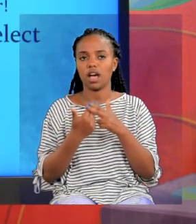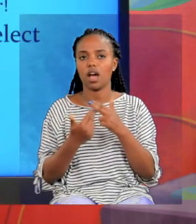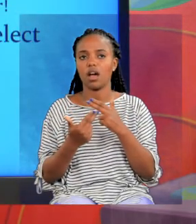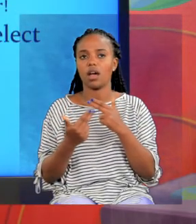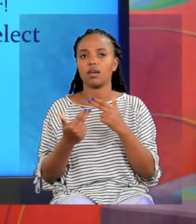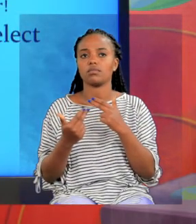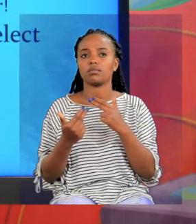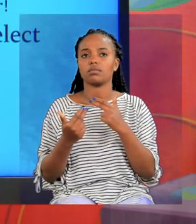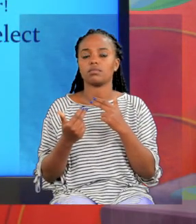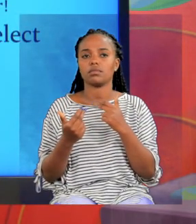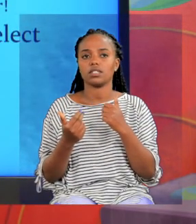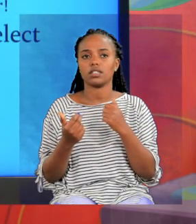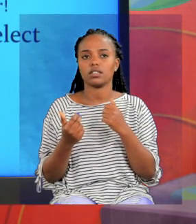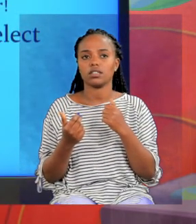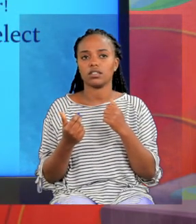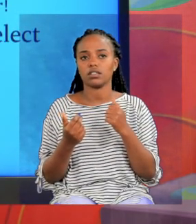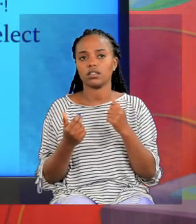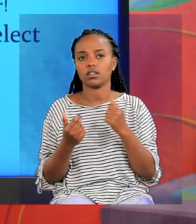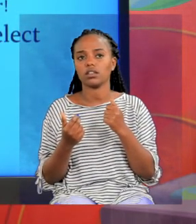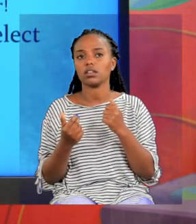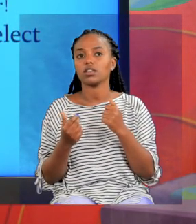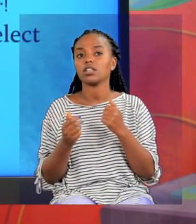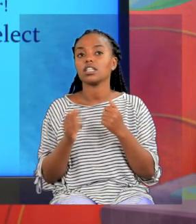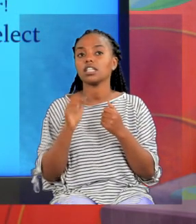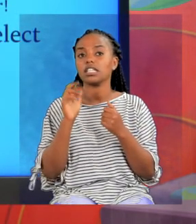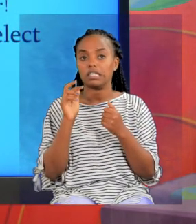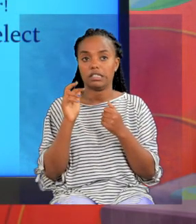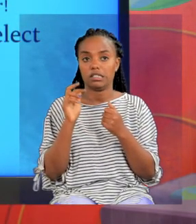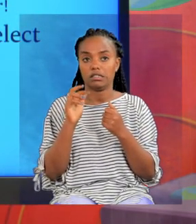3 times 2 factorial divided by, this is 1 factorial, it's